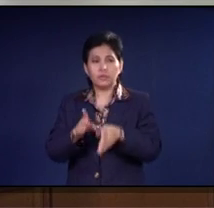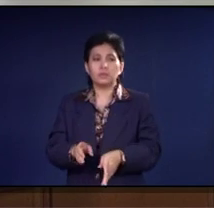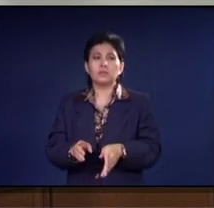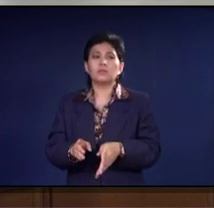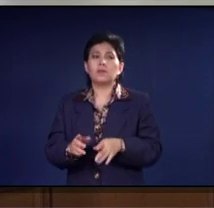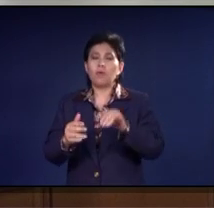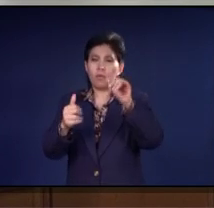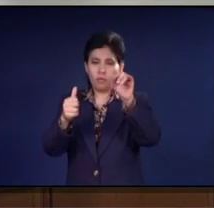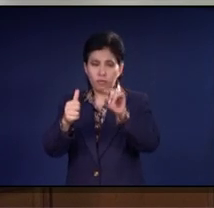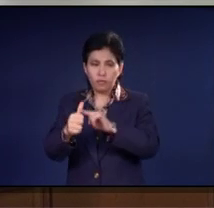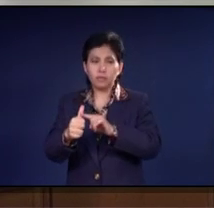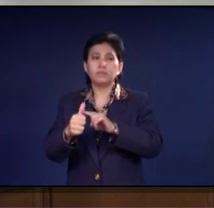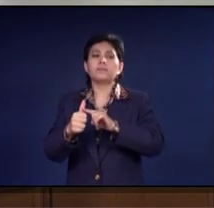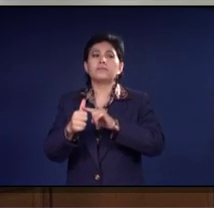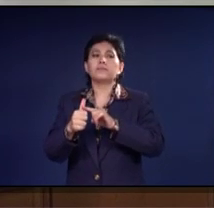you one of the first